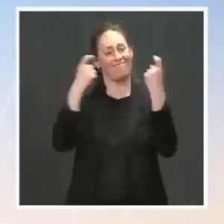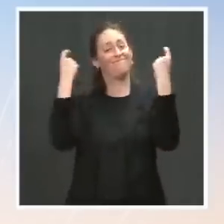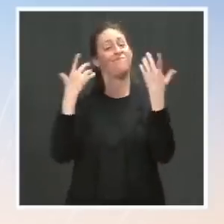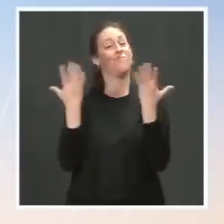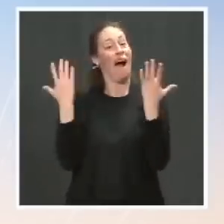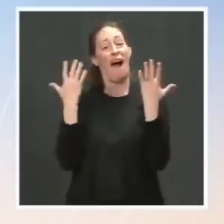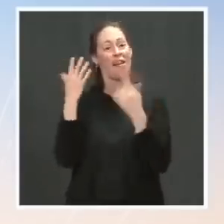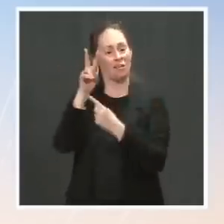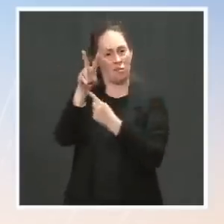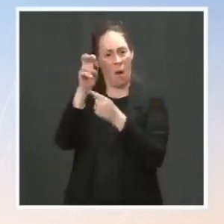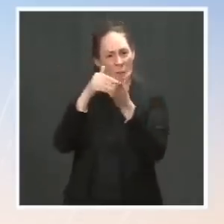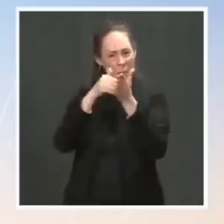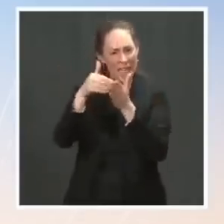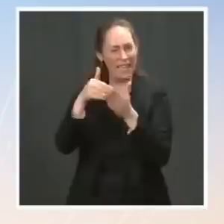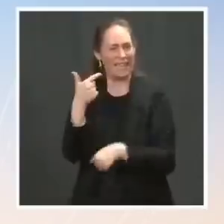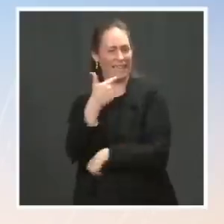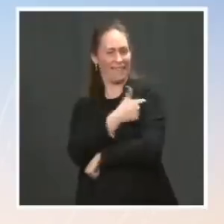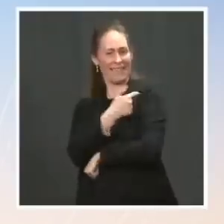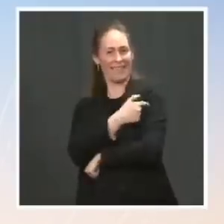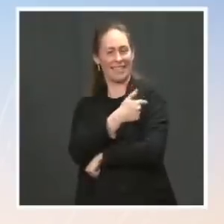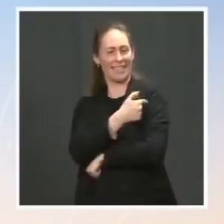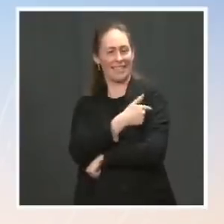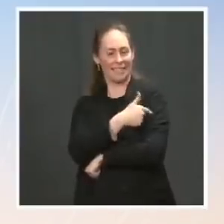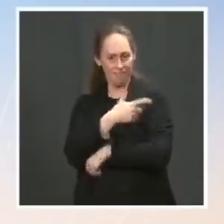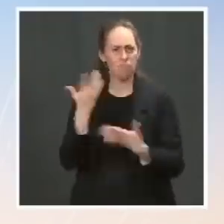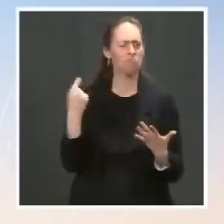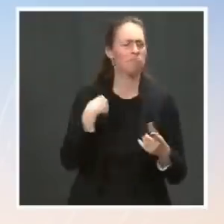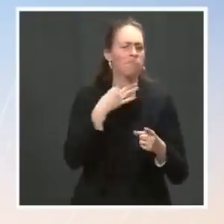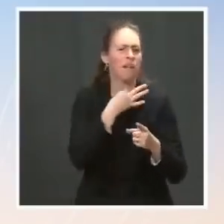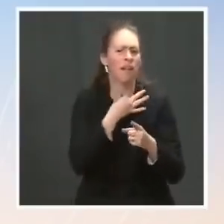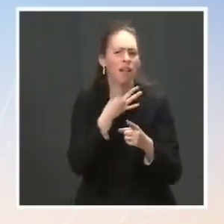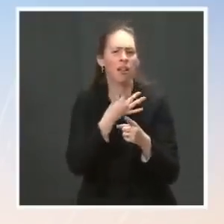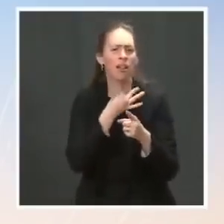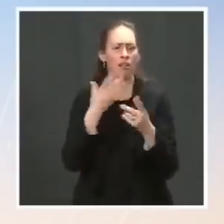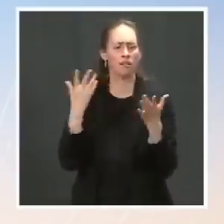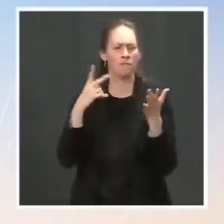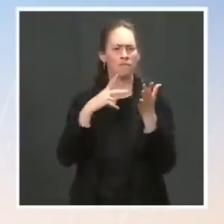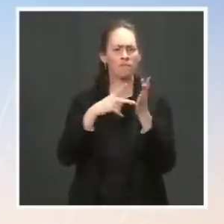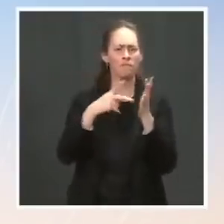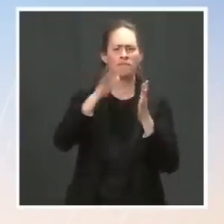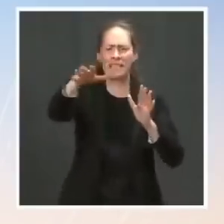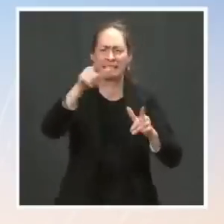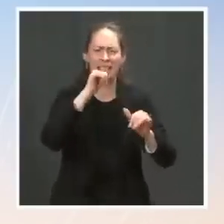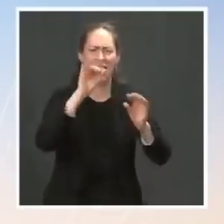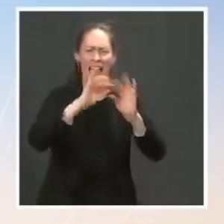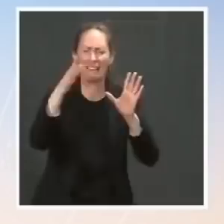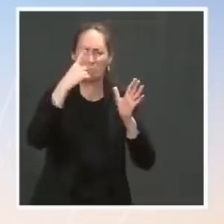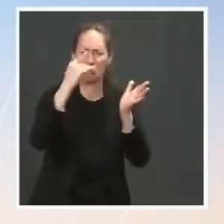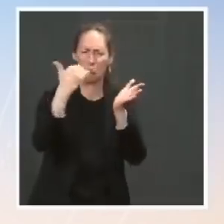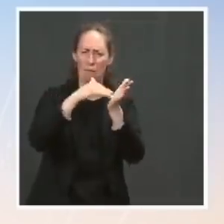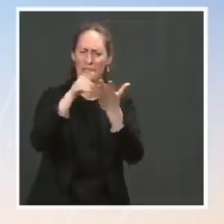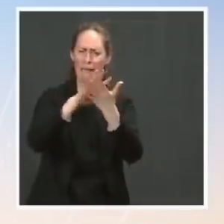the rates aren't raising at the same rate as they have been previously in the administration. The rates of vaccination, or sorry, just clarify what you mean. It's being